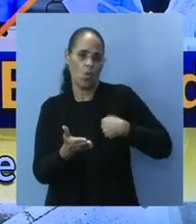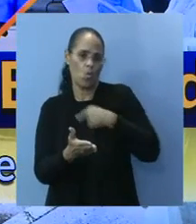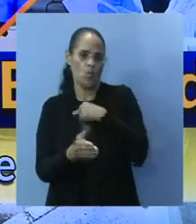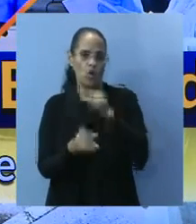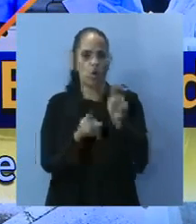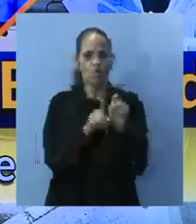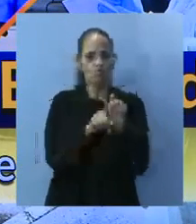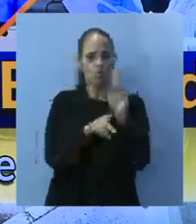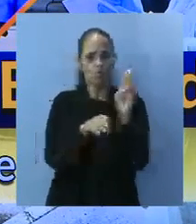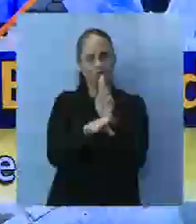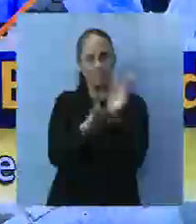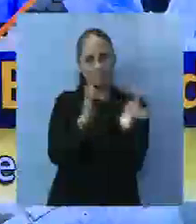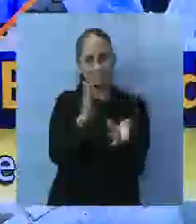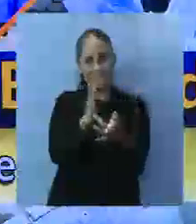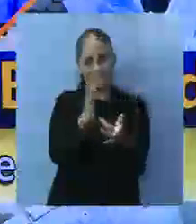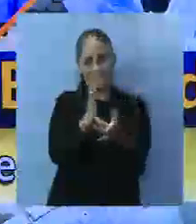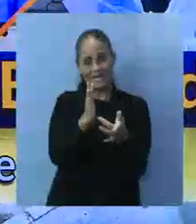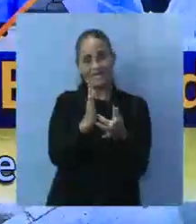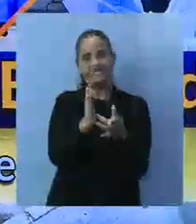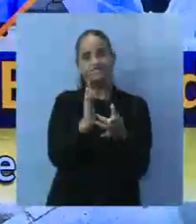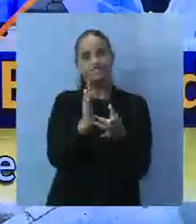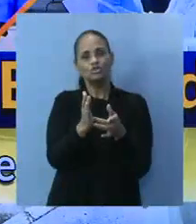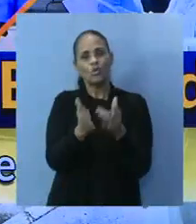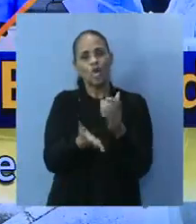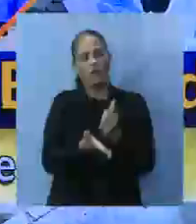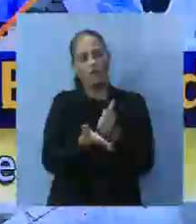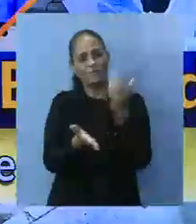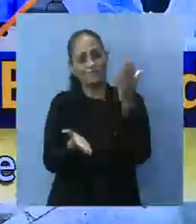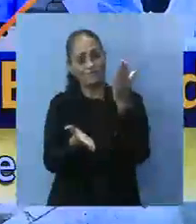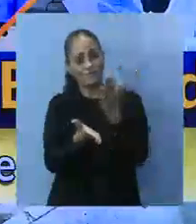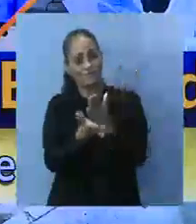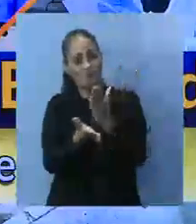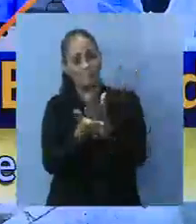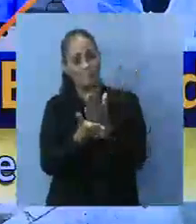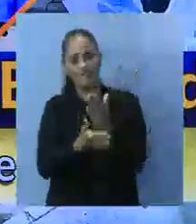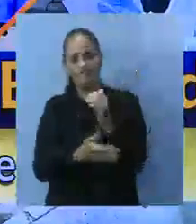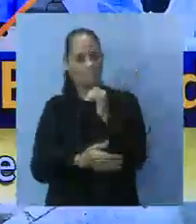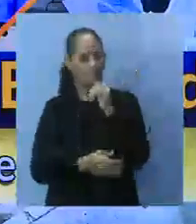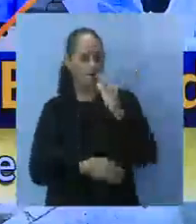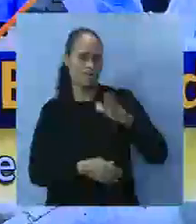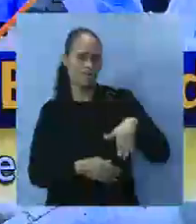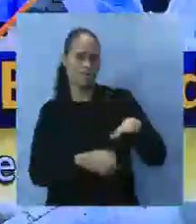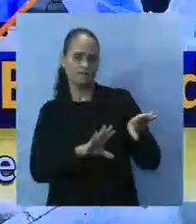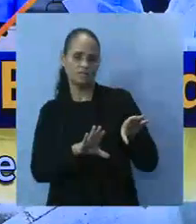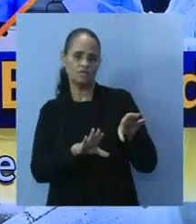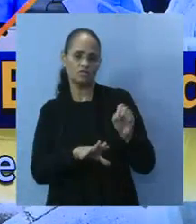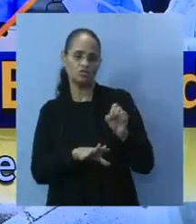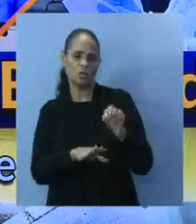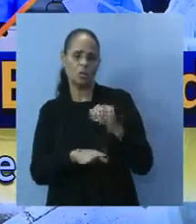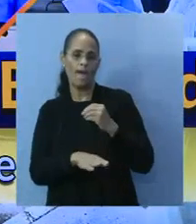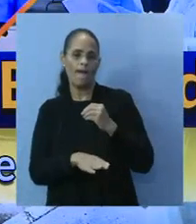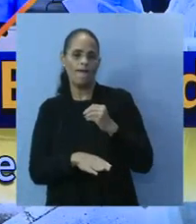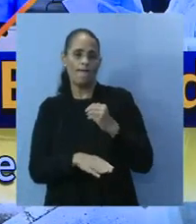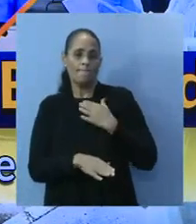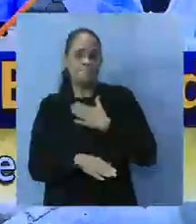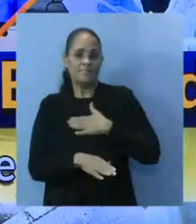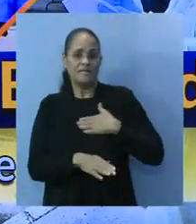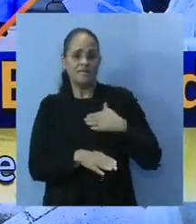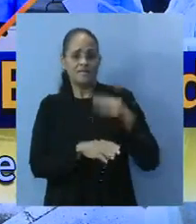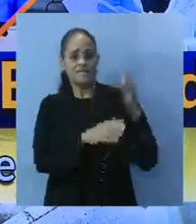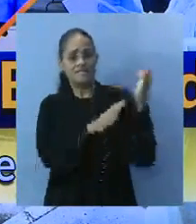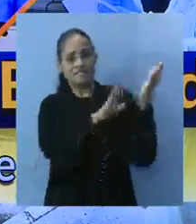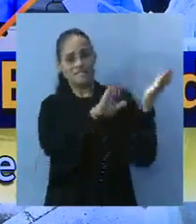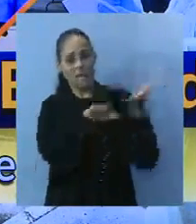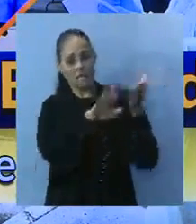use technology to help us stop the spread of the virus. And if you have not yet already done so, please download the WeHealth Bermuda